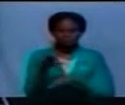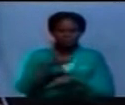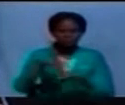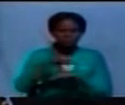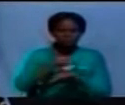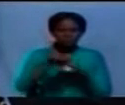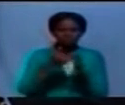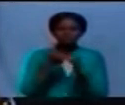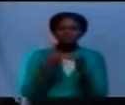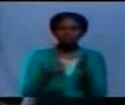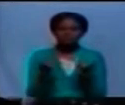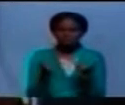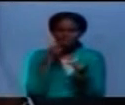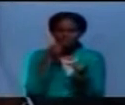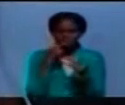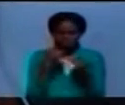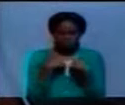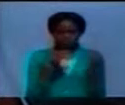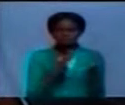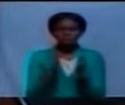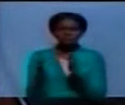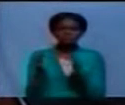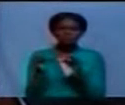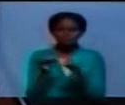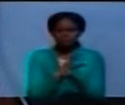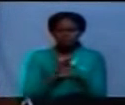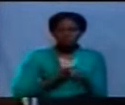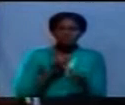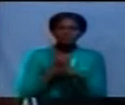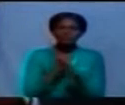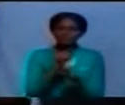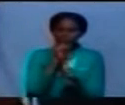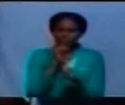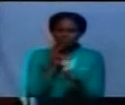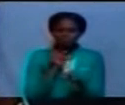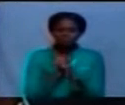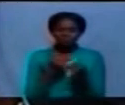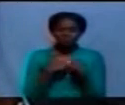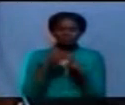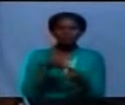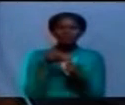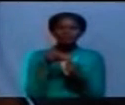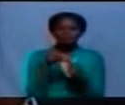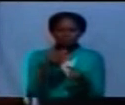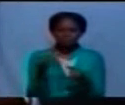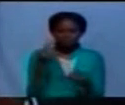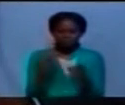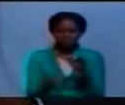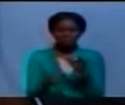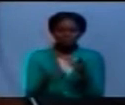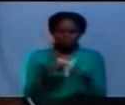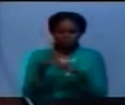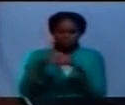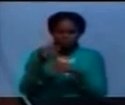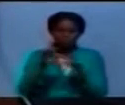what we are saying, we've galvanized our industry to make sure that they have specific units that go out